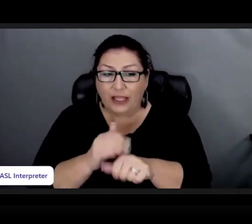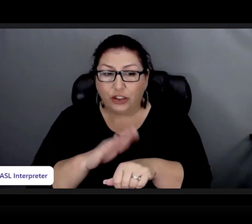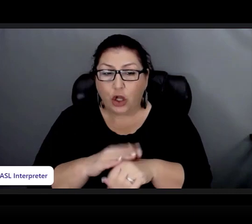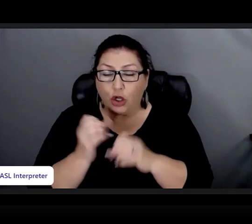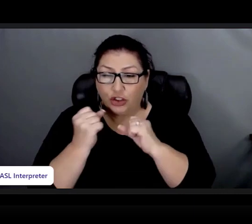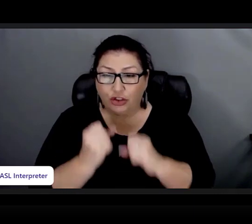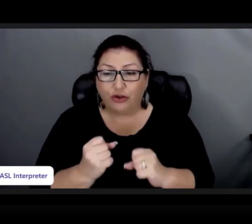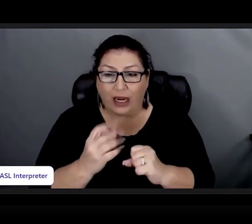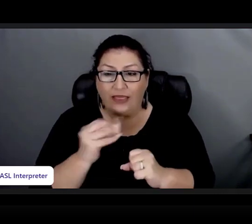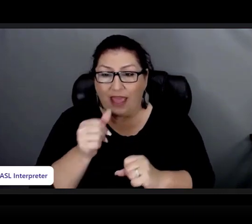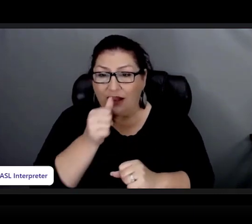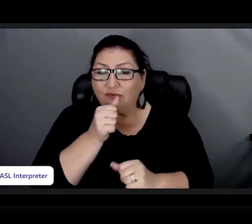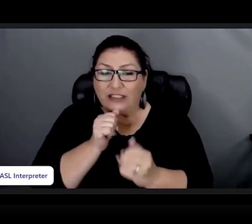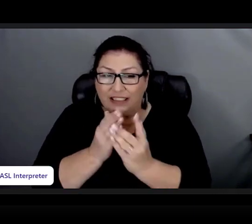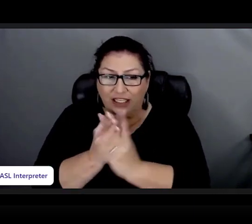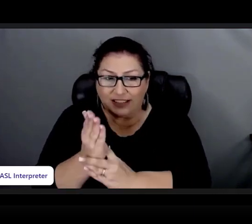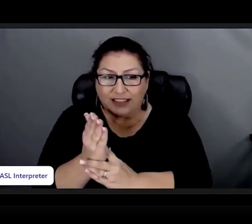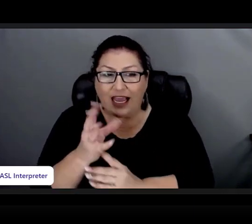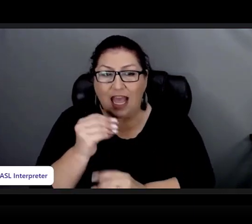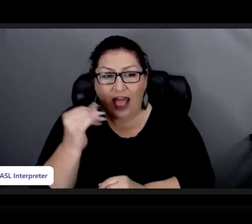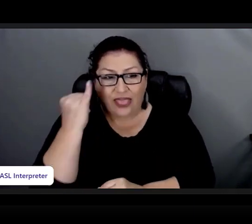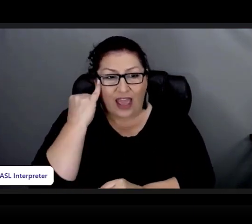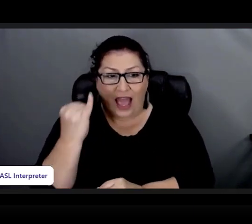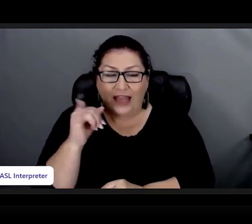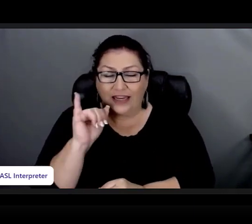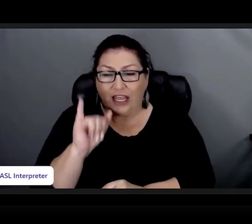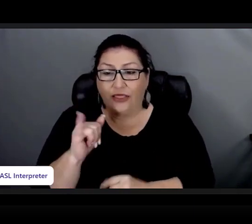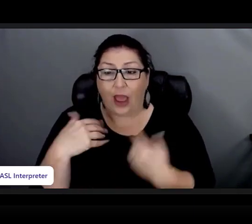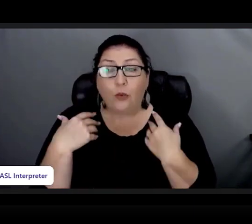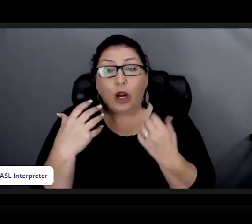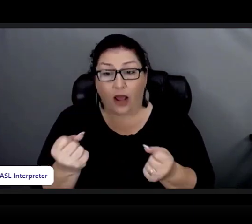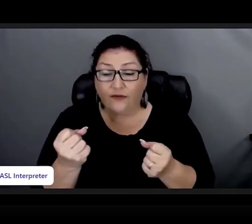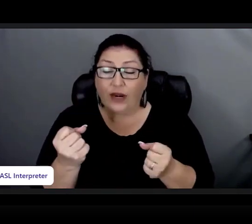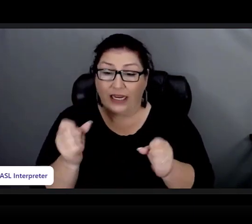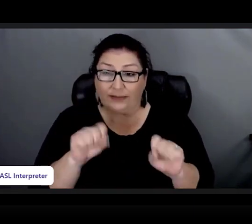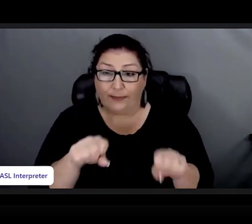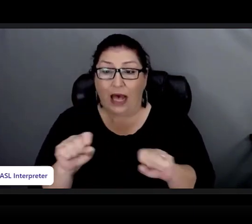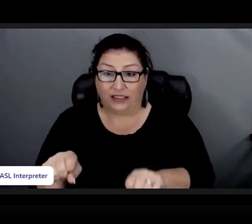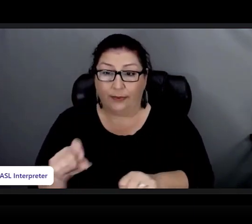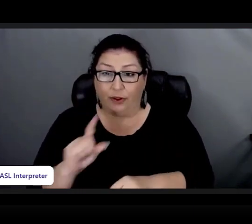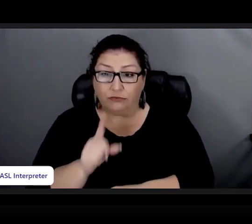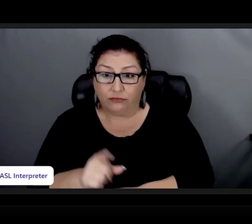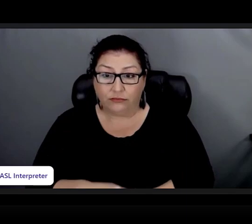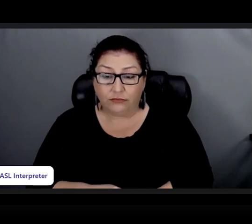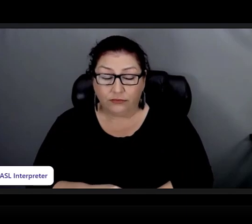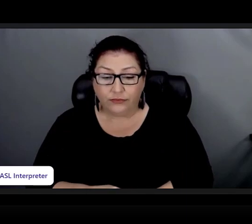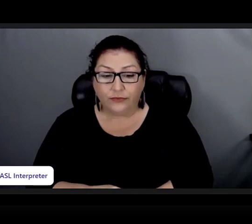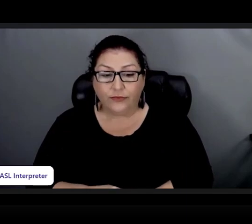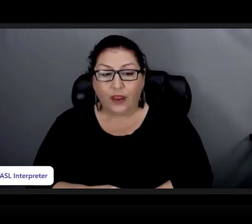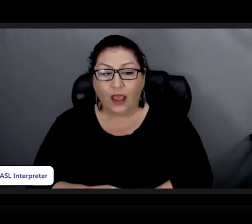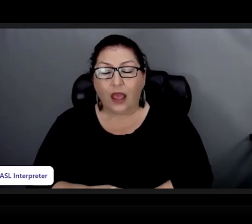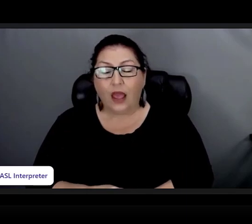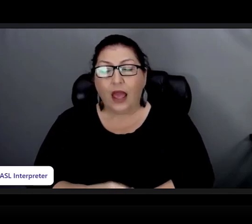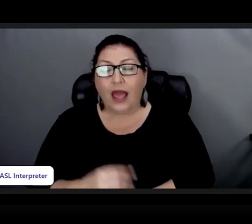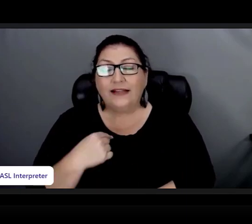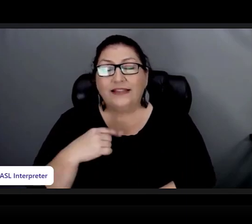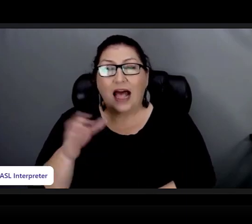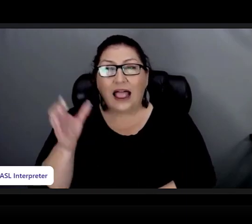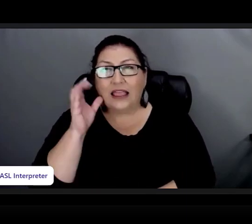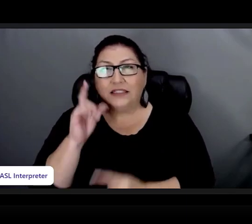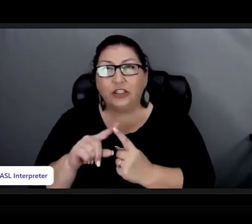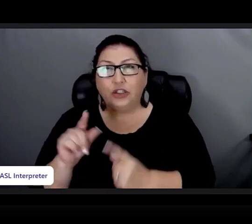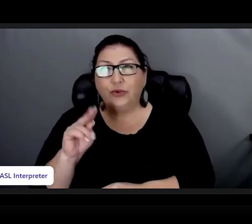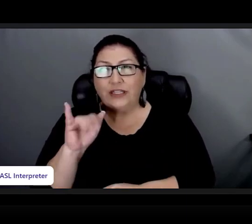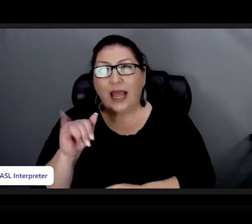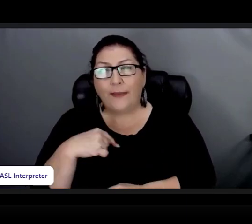and resiliency and the idea that recovery is possible. As I listened to Tammy, I